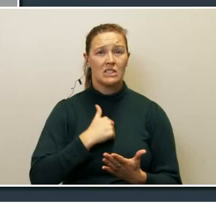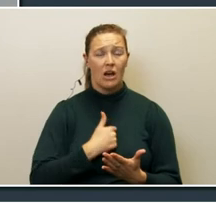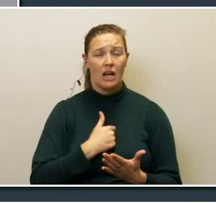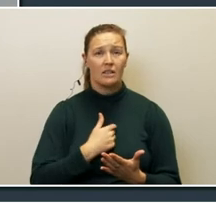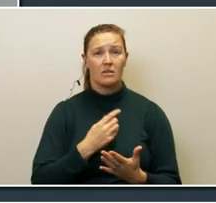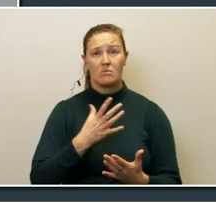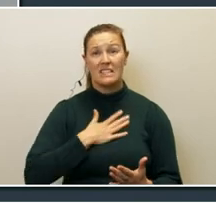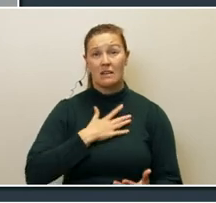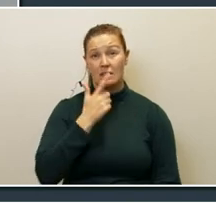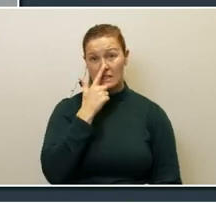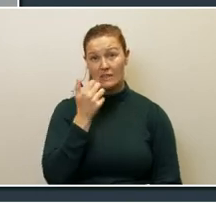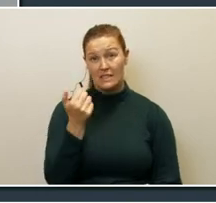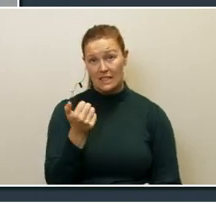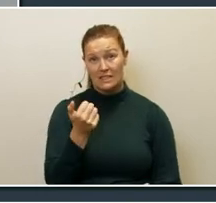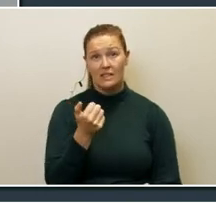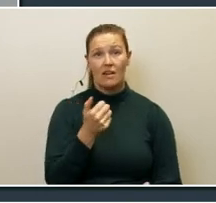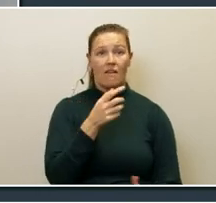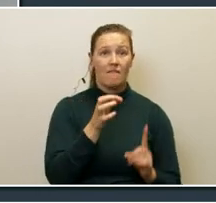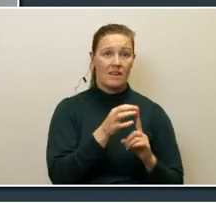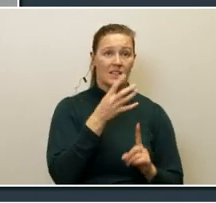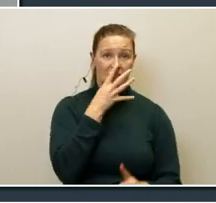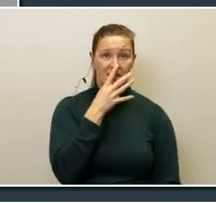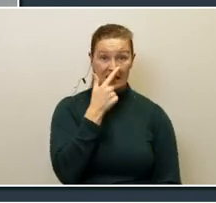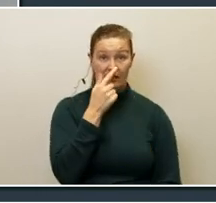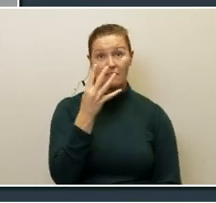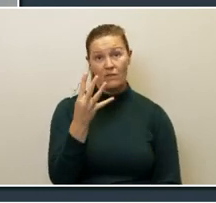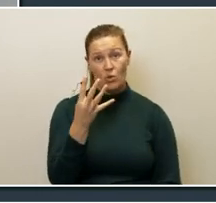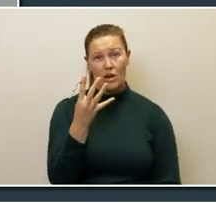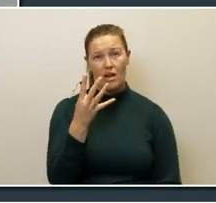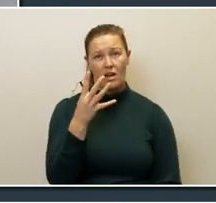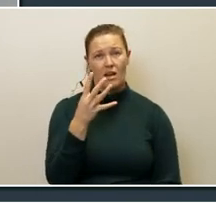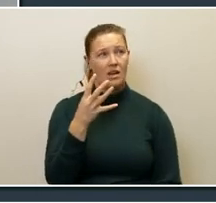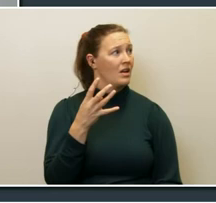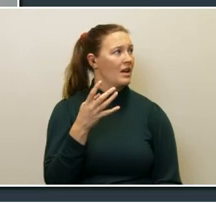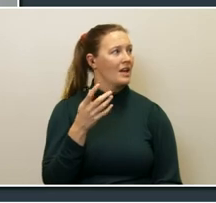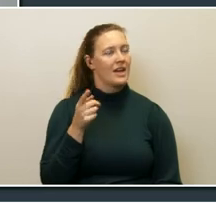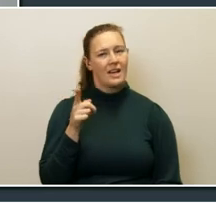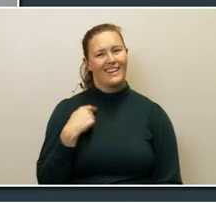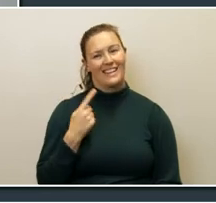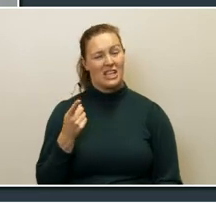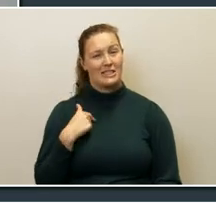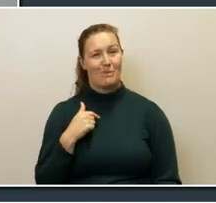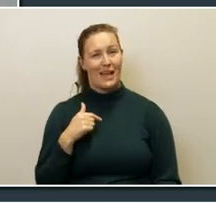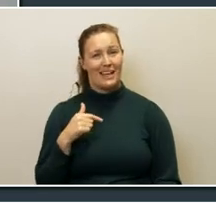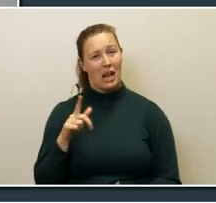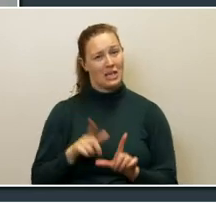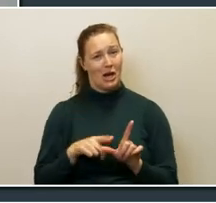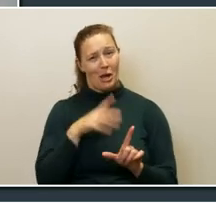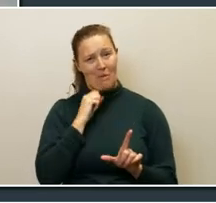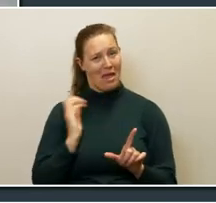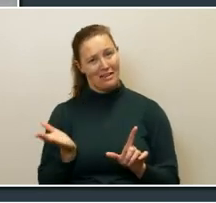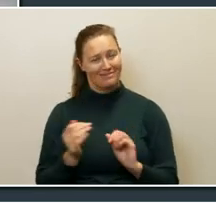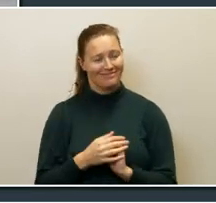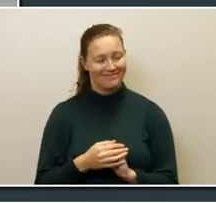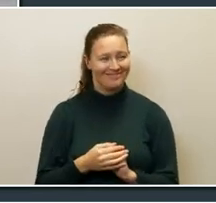I'm 76, Phil's 74. And I think when you get to this age, he's my toy boy, I think when you get to this